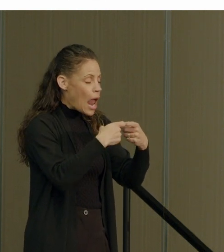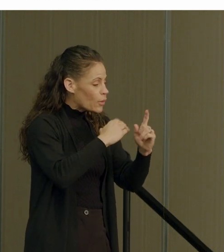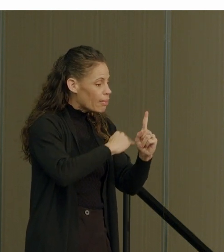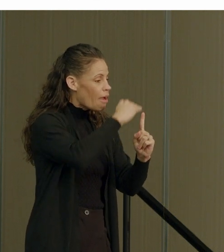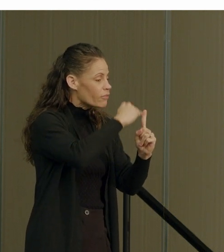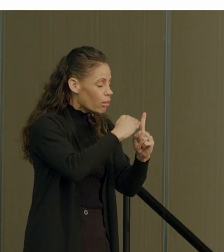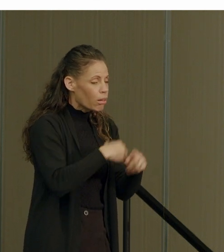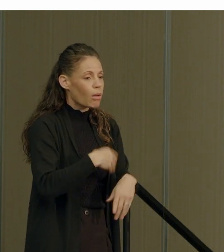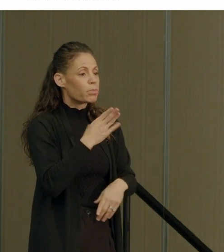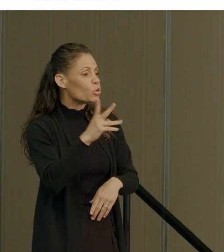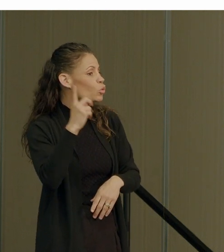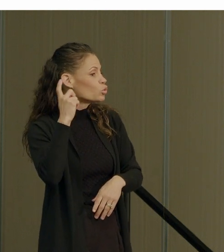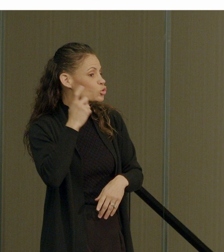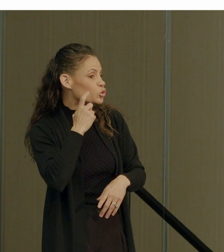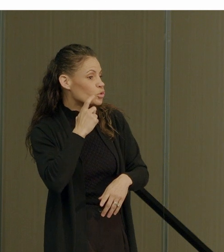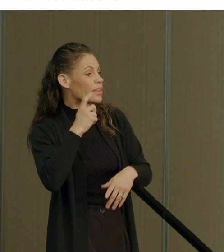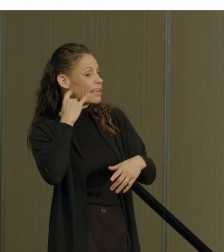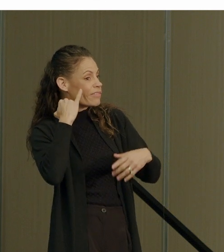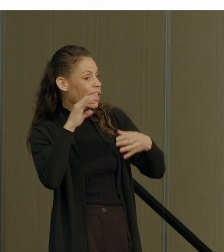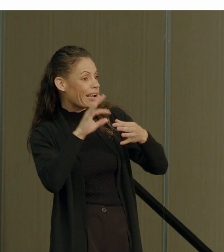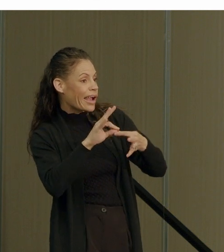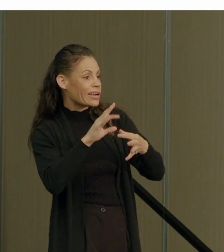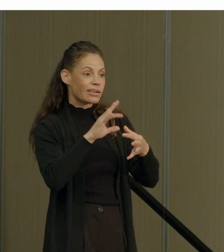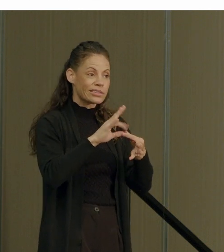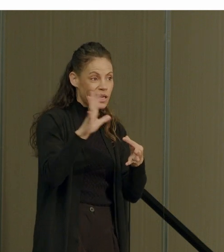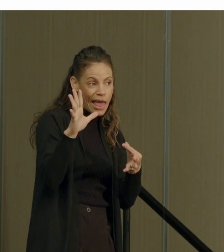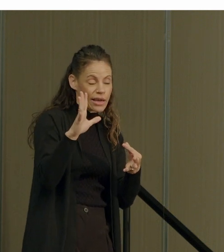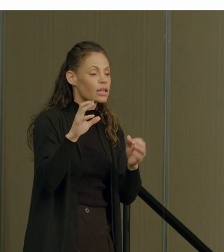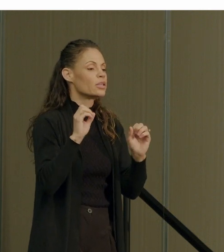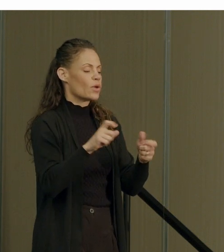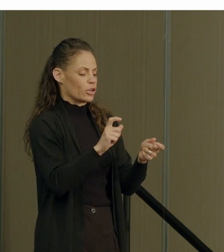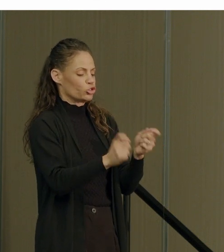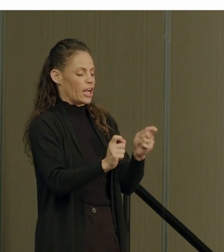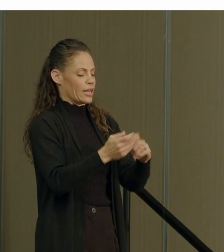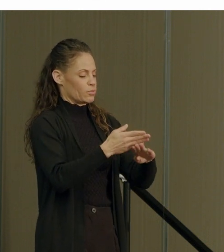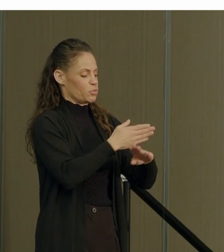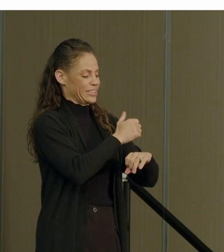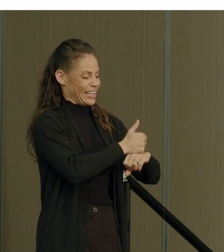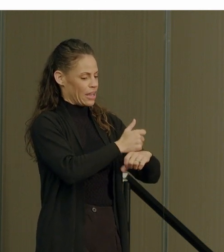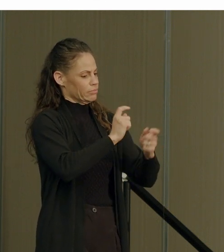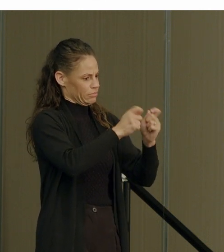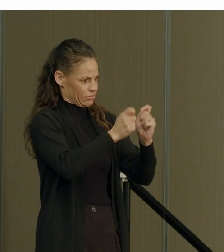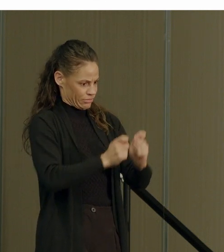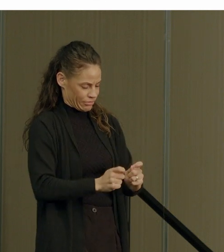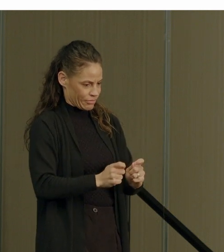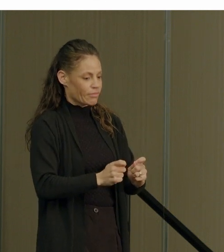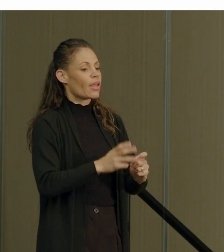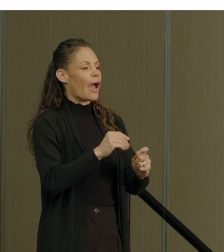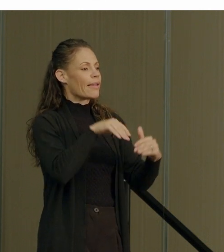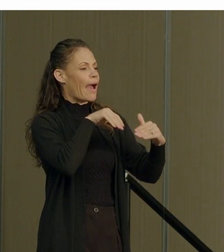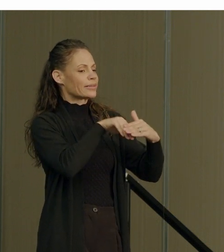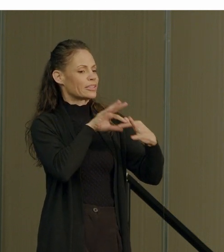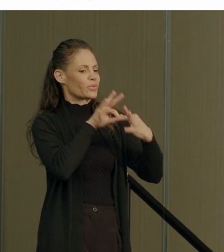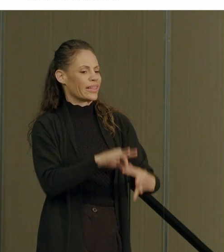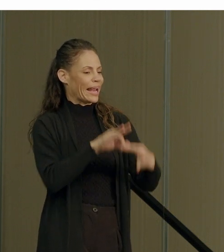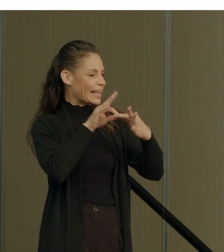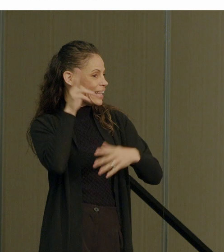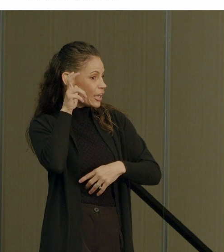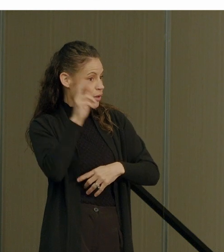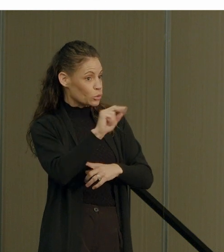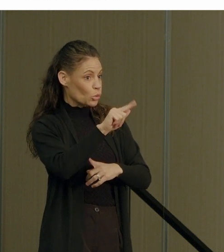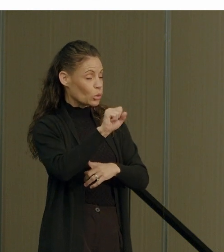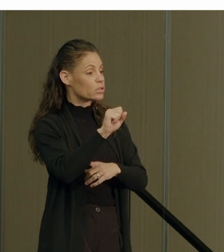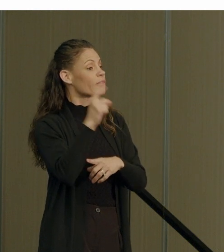state of the hearing aid. They are also able to change between the preset set and get access-related hearing tools such as our mentioned